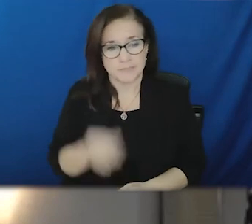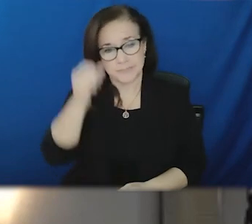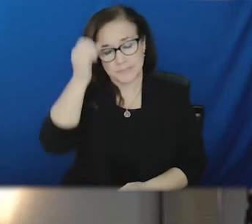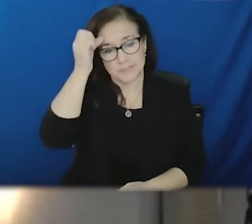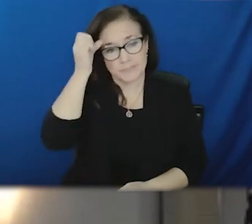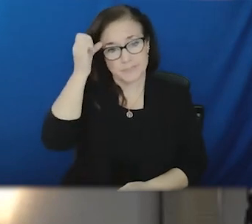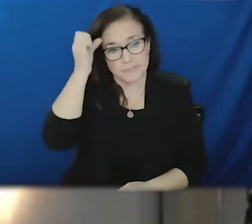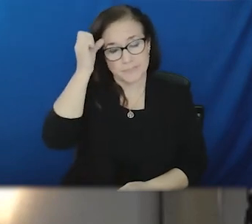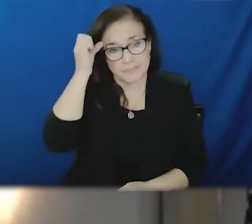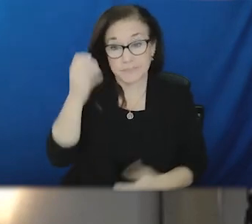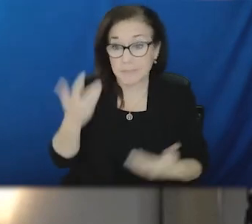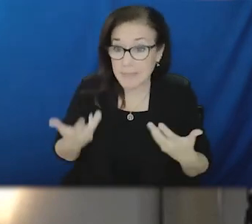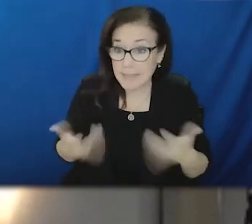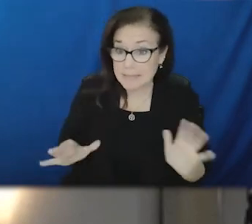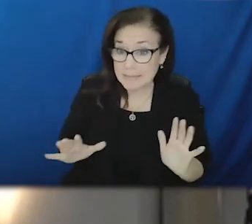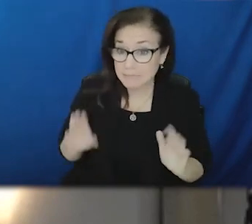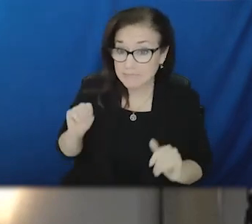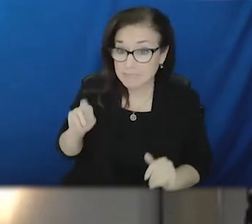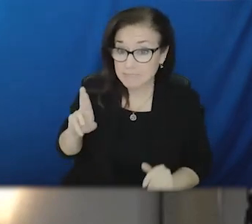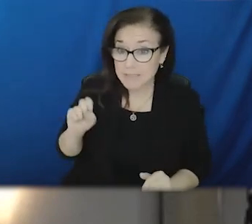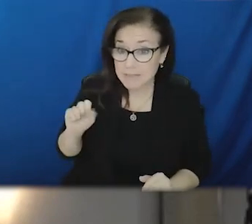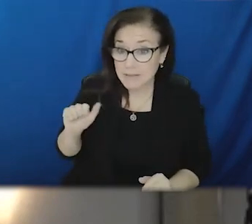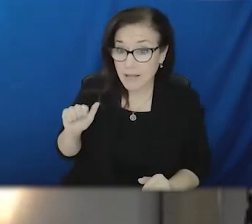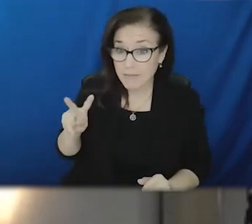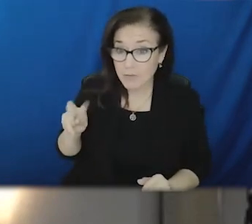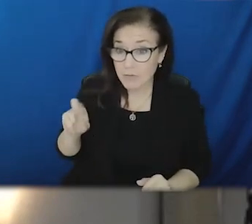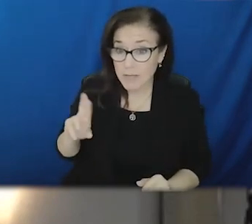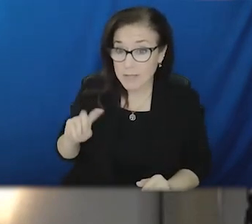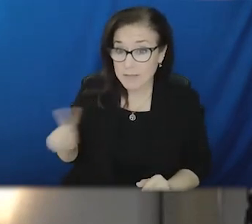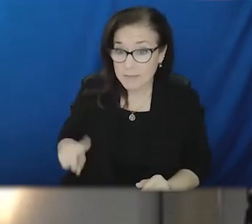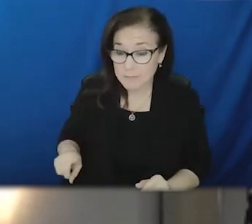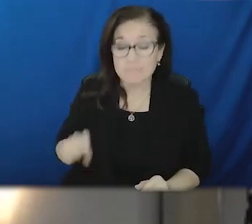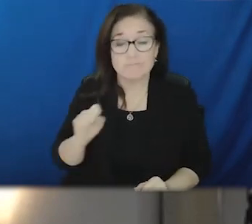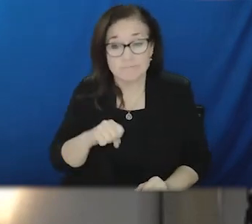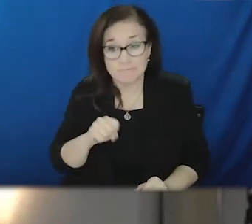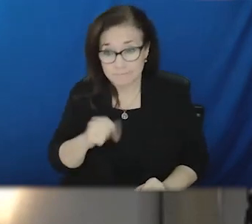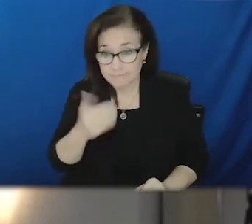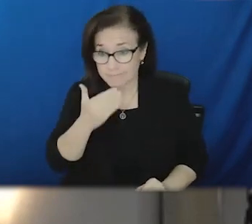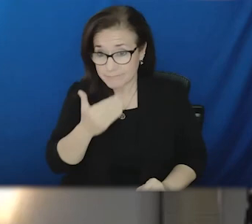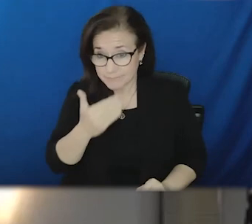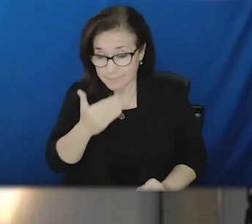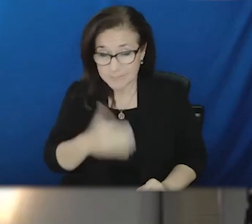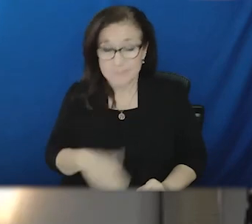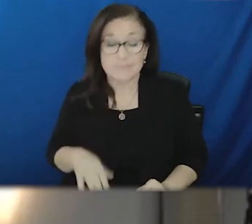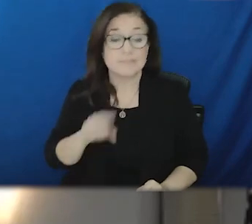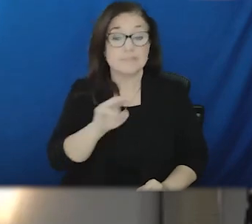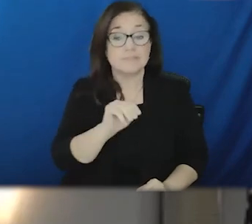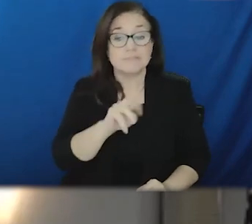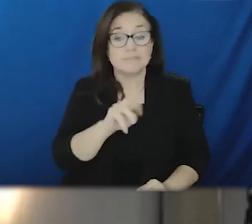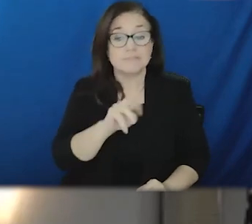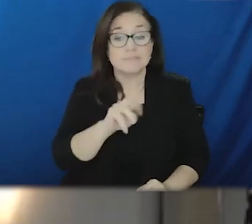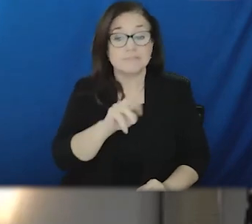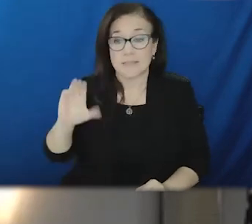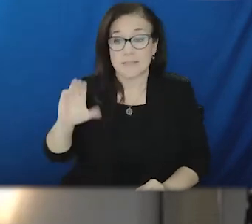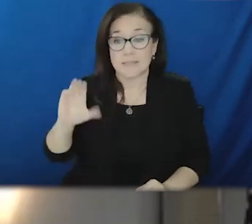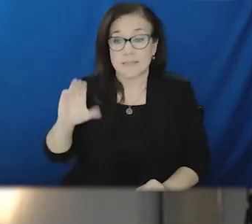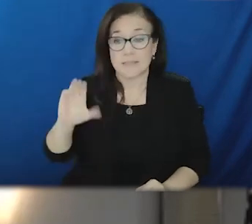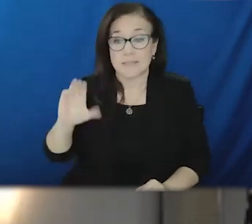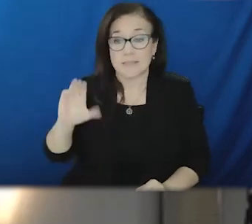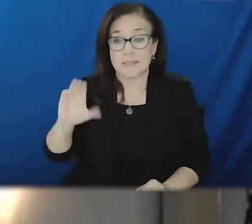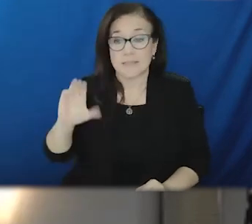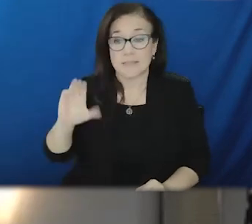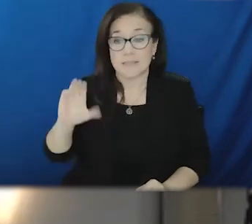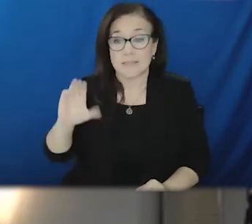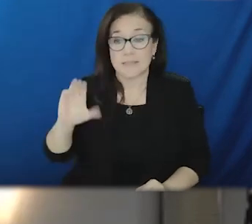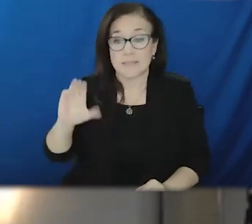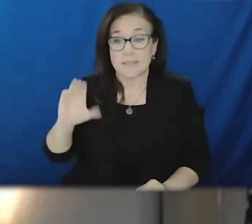That's it, Ms. Alvarez? Oh, thank you. Ms. Capps, please. Thank you, Ms. Larios Horton and Superintendent